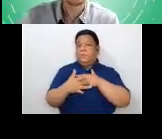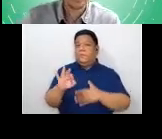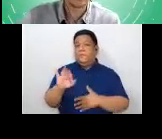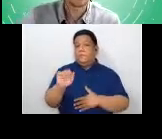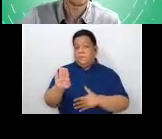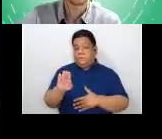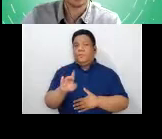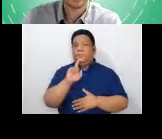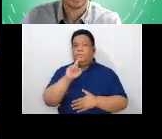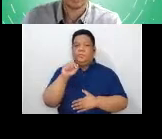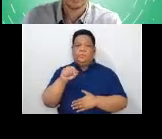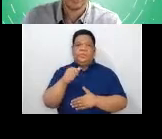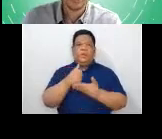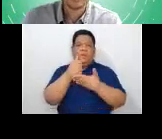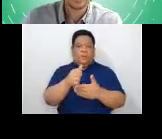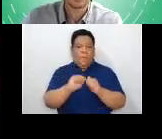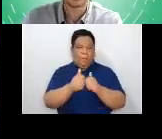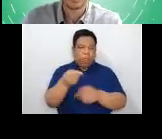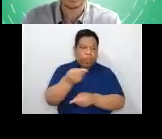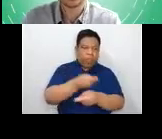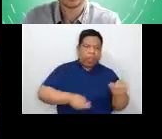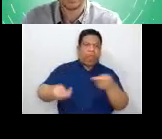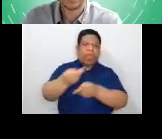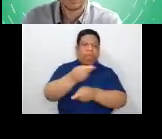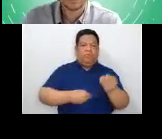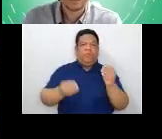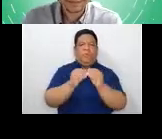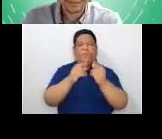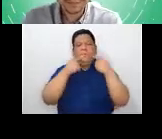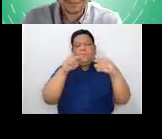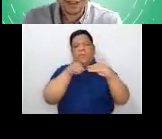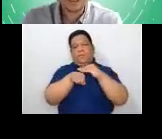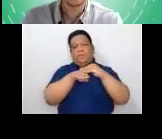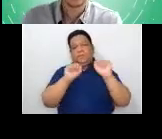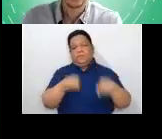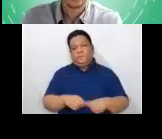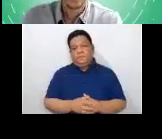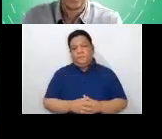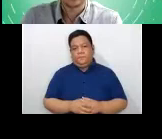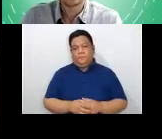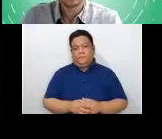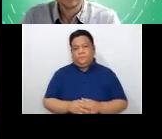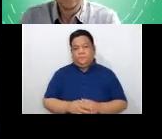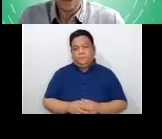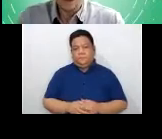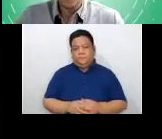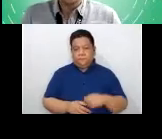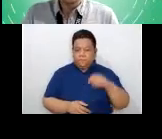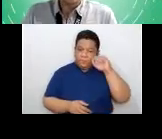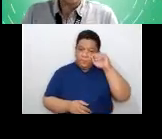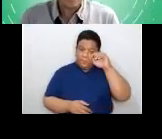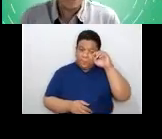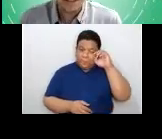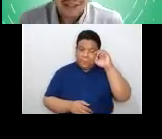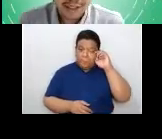just a way of facilitating that and a way of making it more accessible to others. Okay. Now, when we